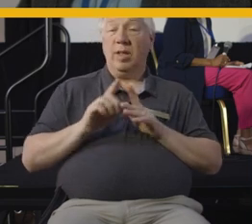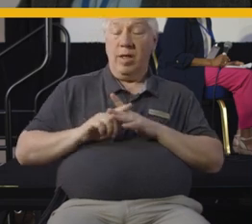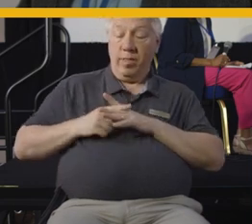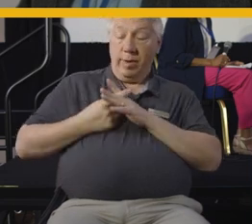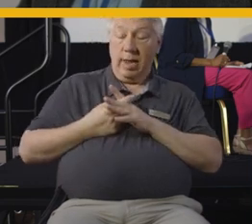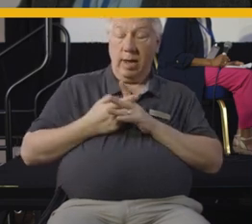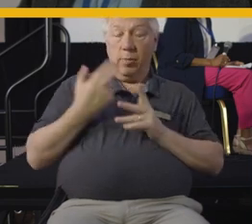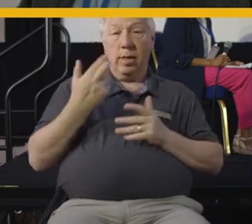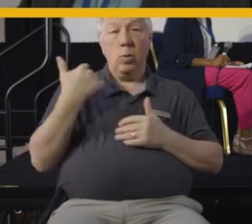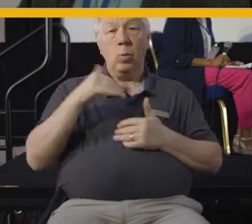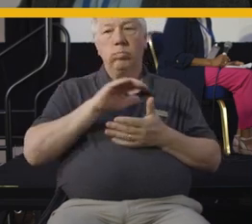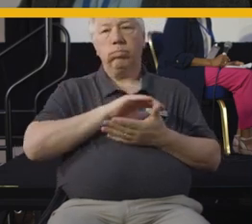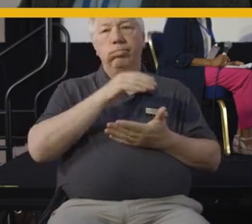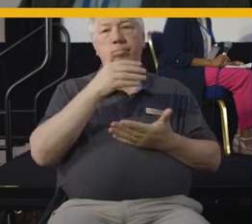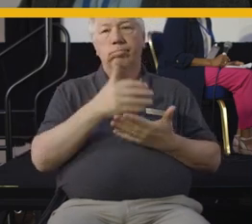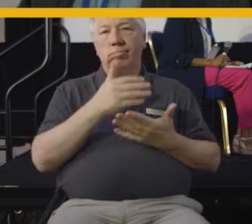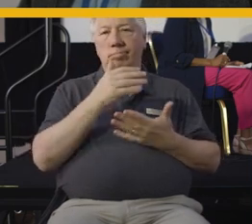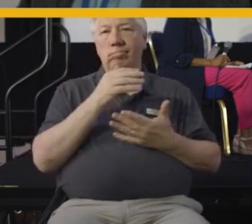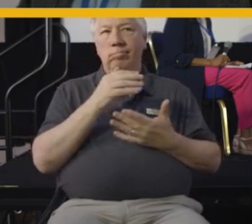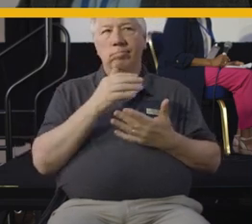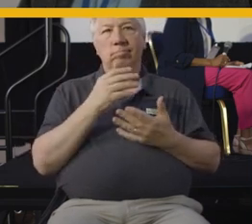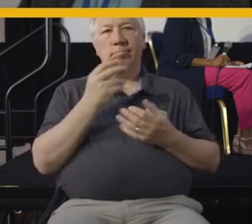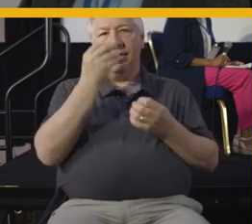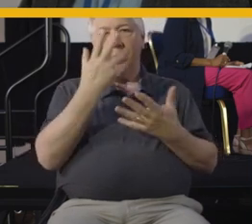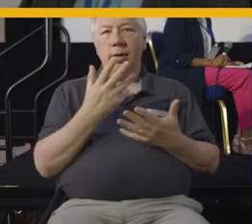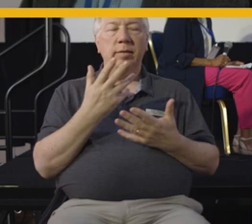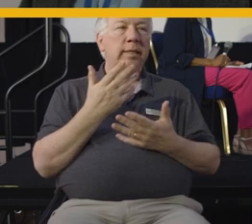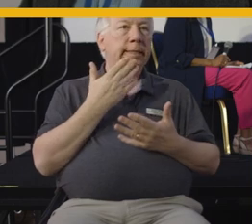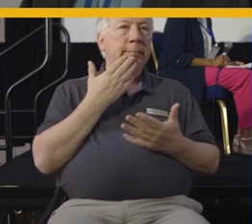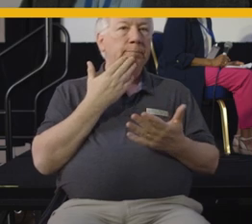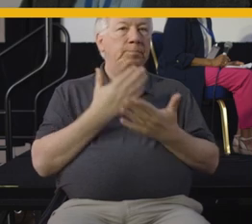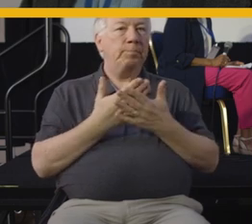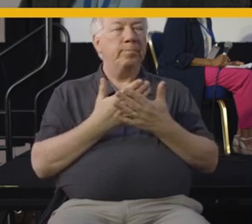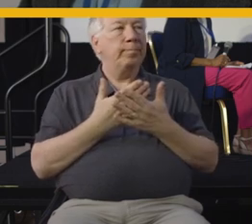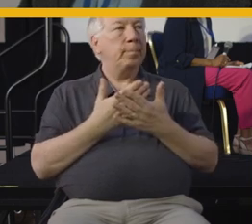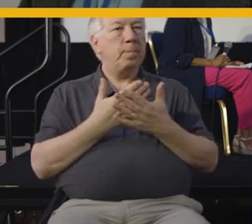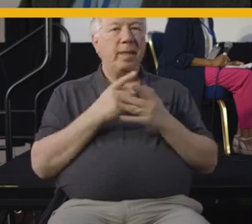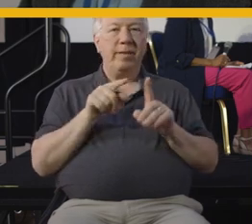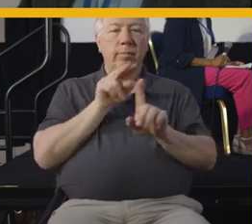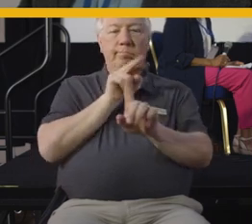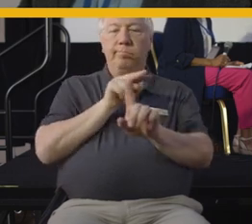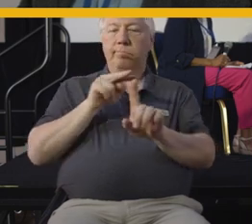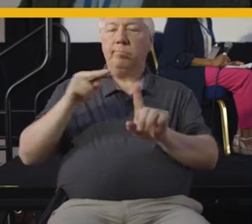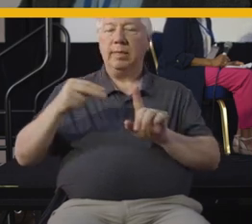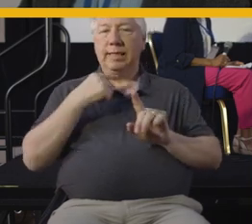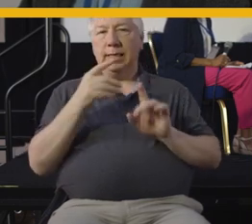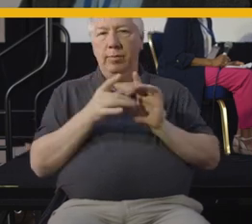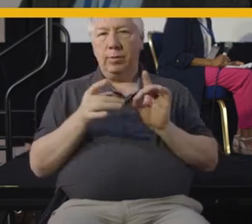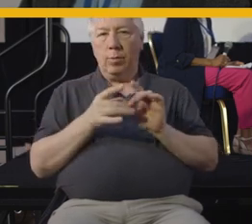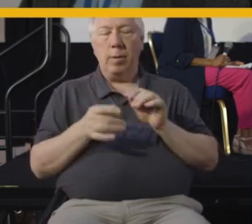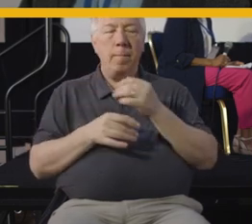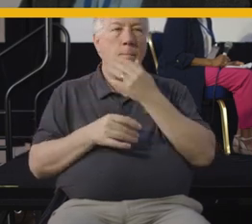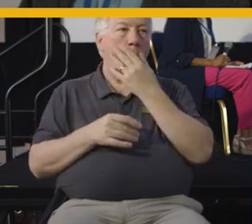rich territory, so that we could have the opportunity to tell the story from a lot of different angles, multiple